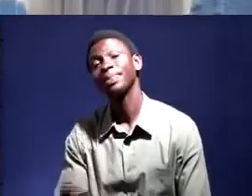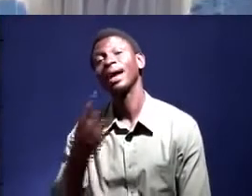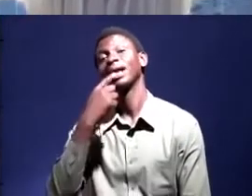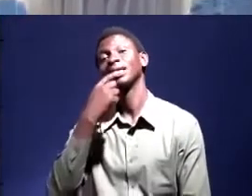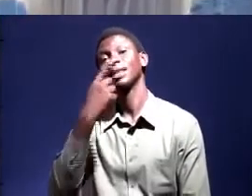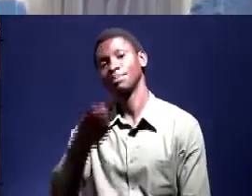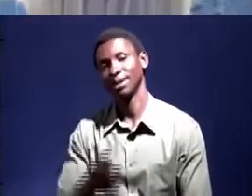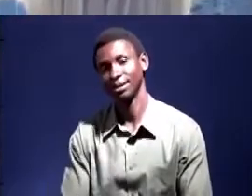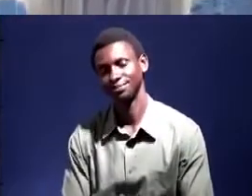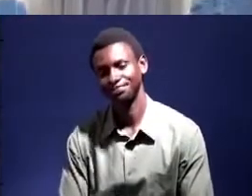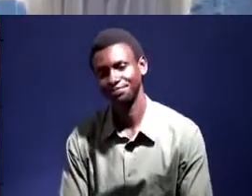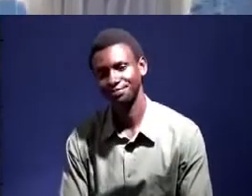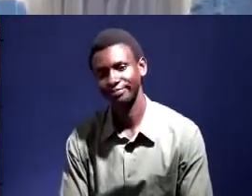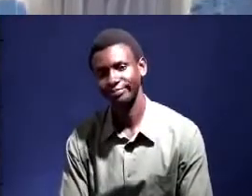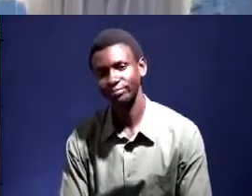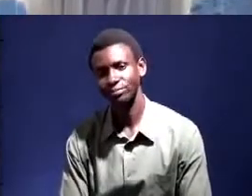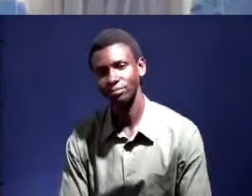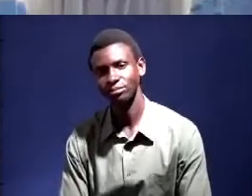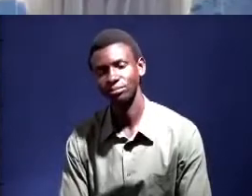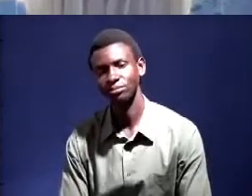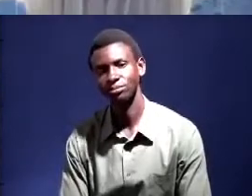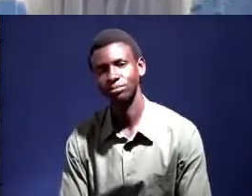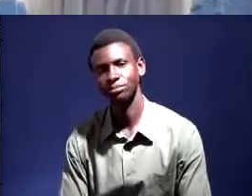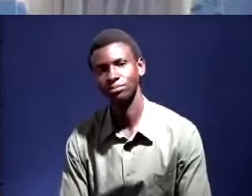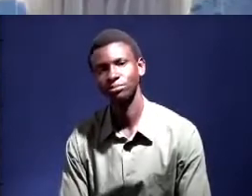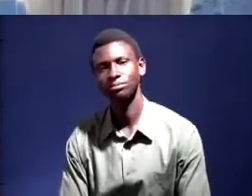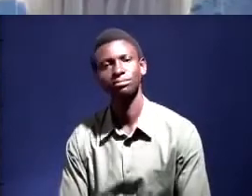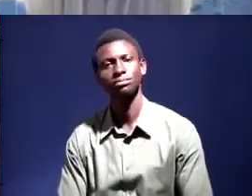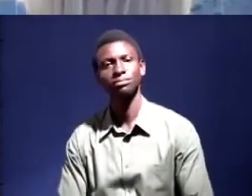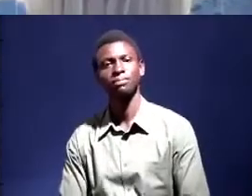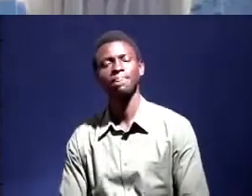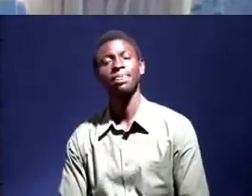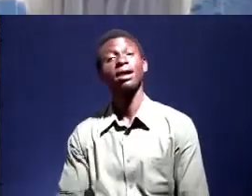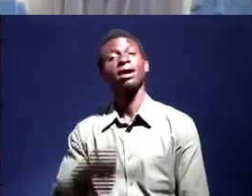and said, "This is my beloved Son in whom I'm well pleased."